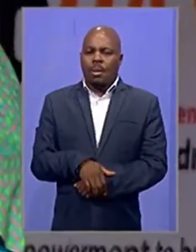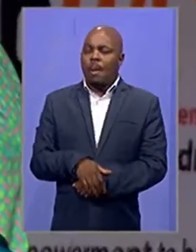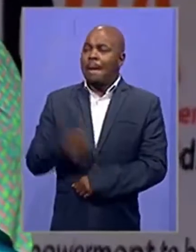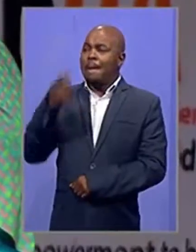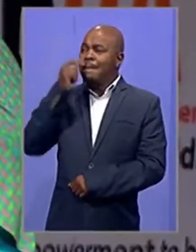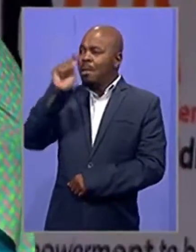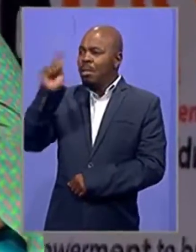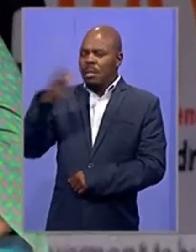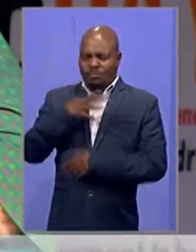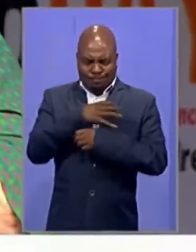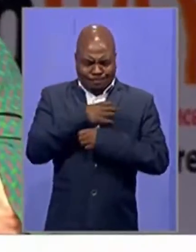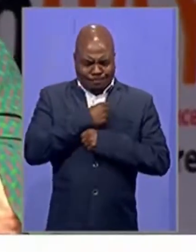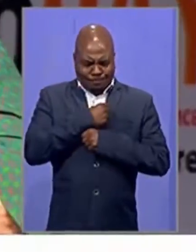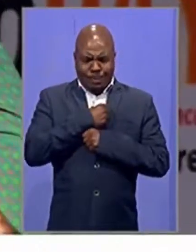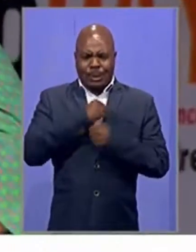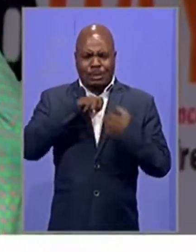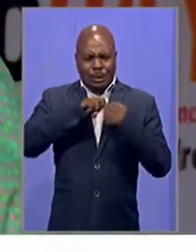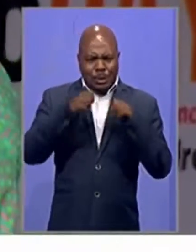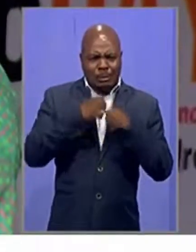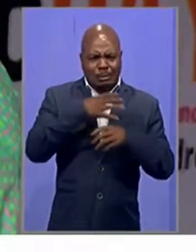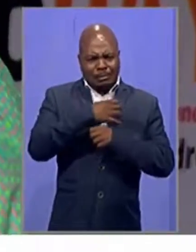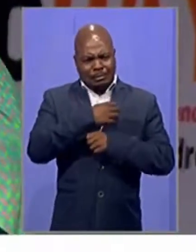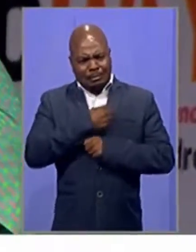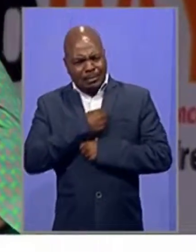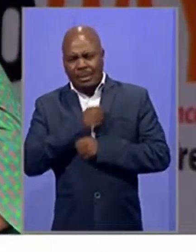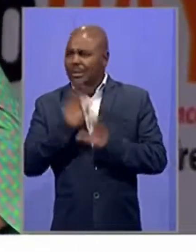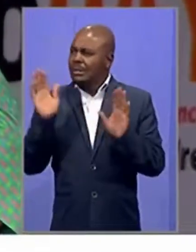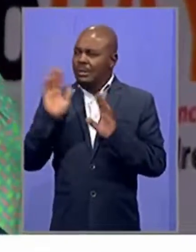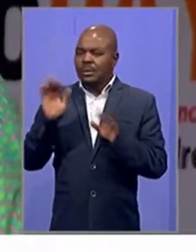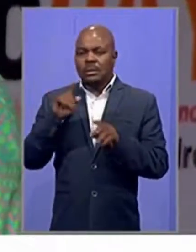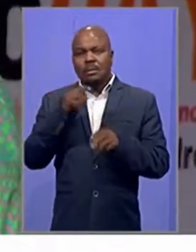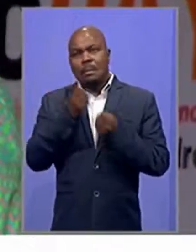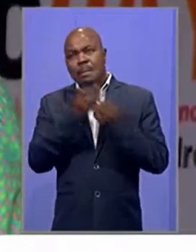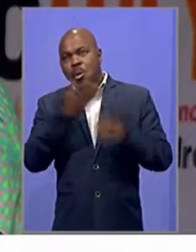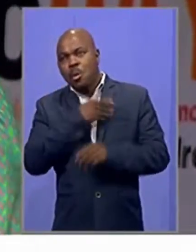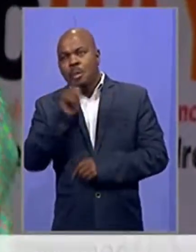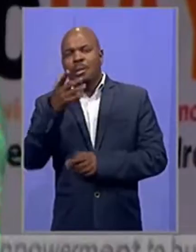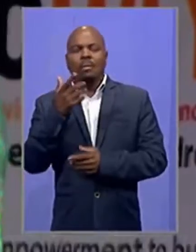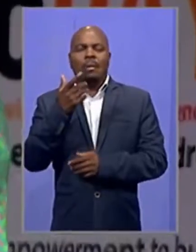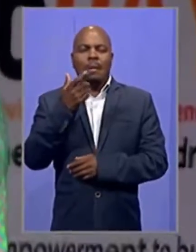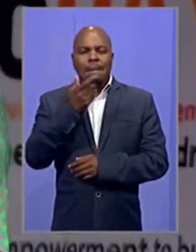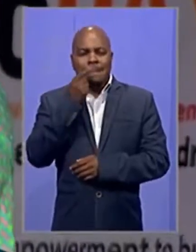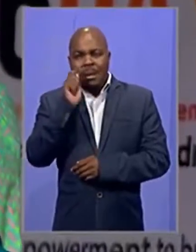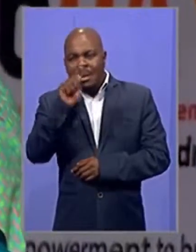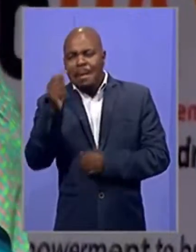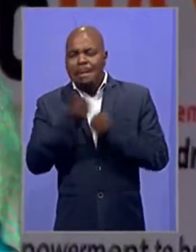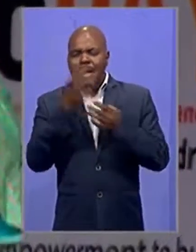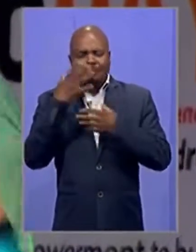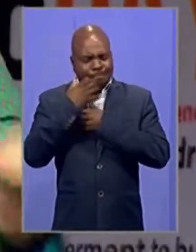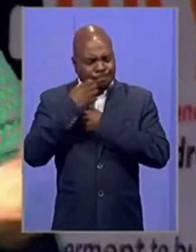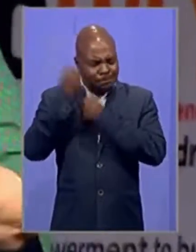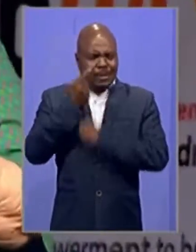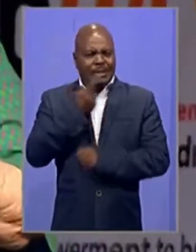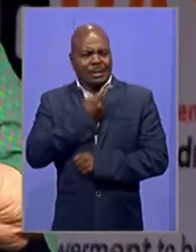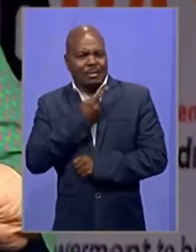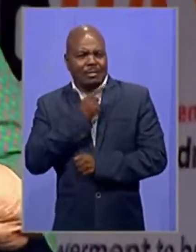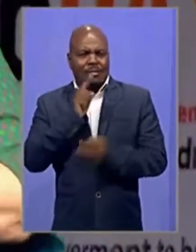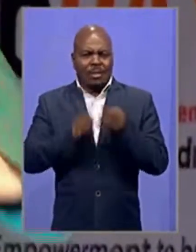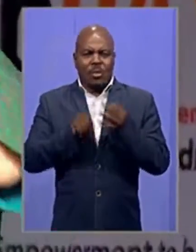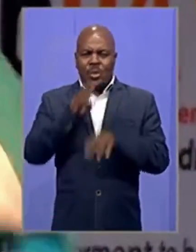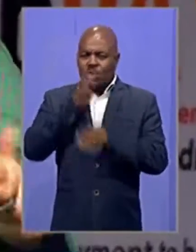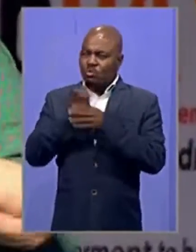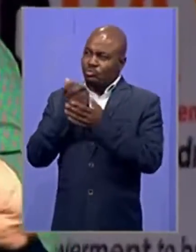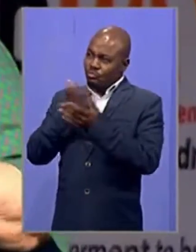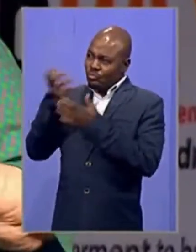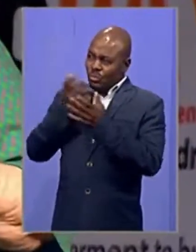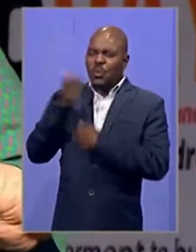up. We see a lot of men hanging themselves, committing suicide. Let's talk to the men. We know that we've got